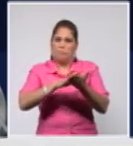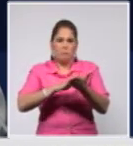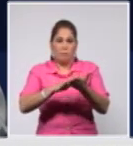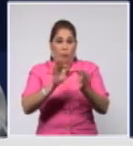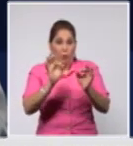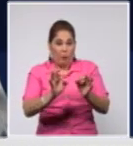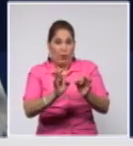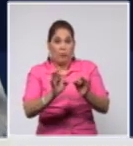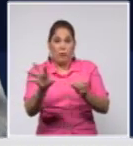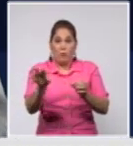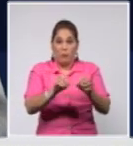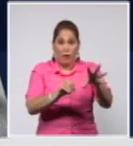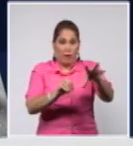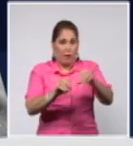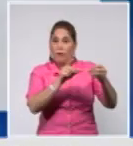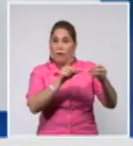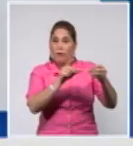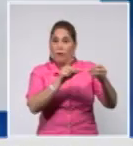over the age of 60.